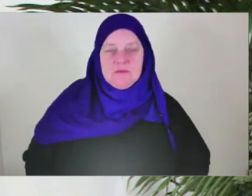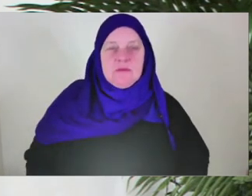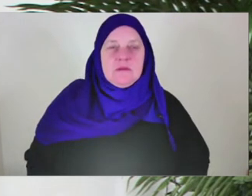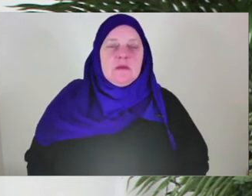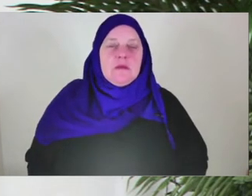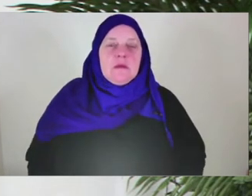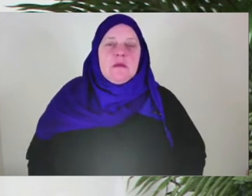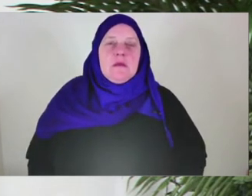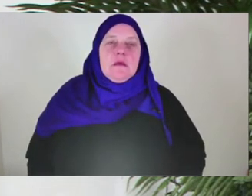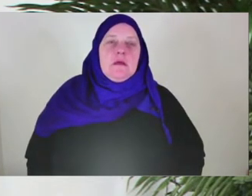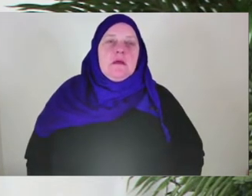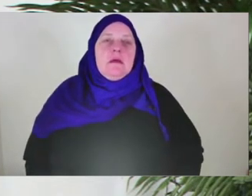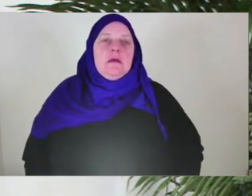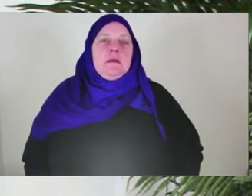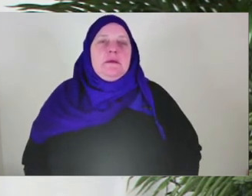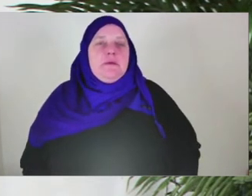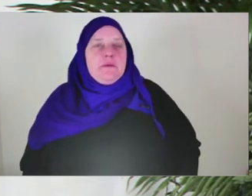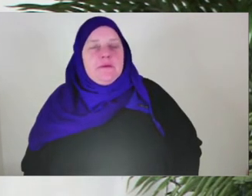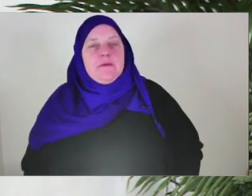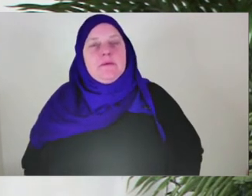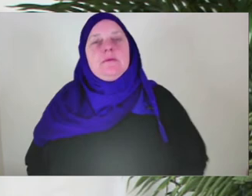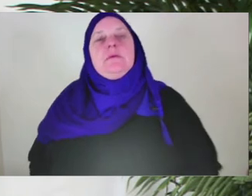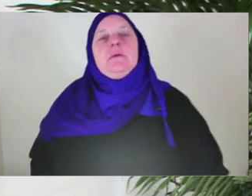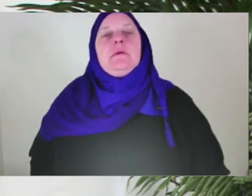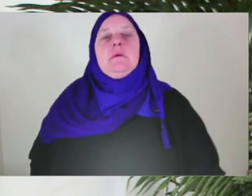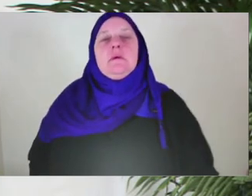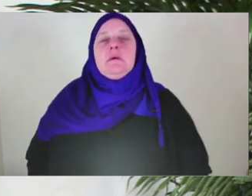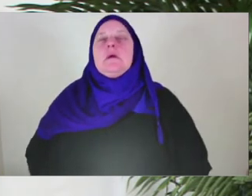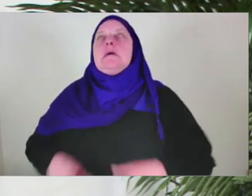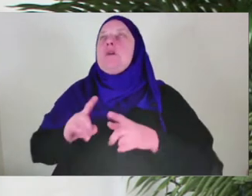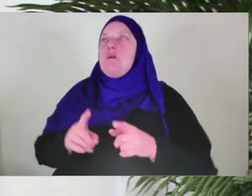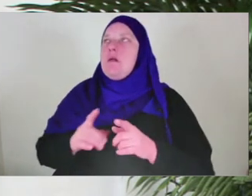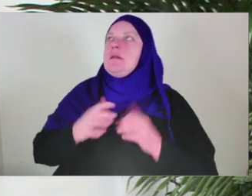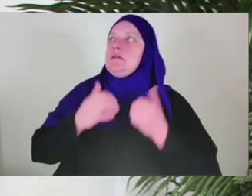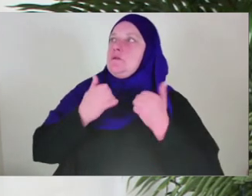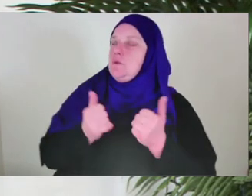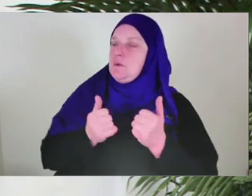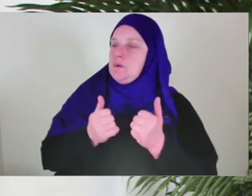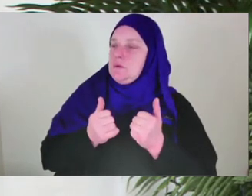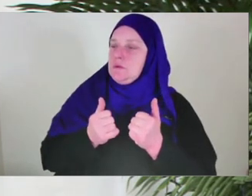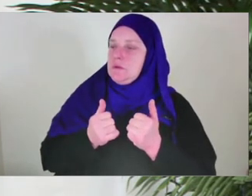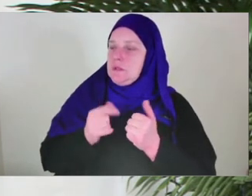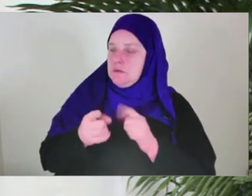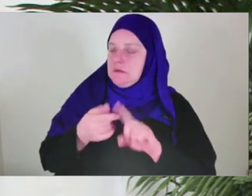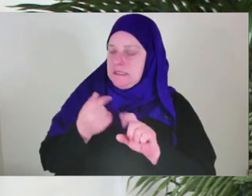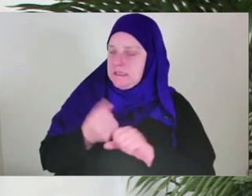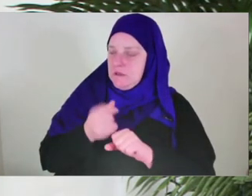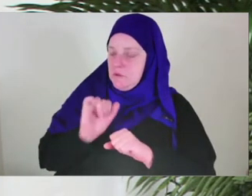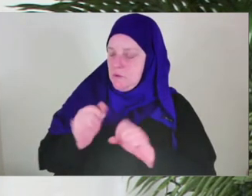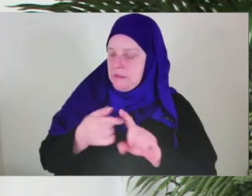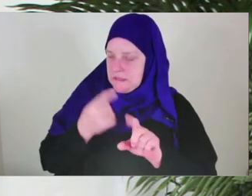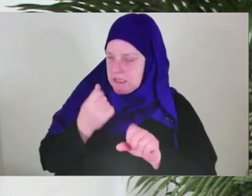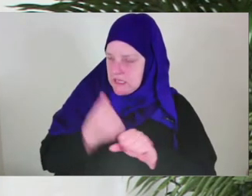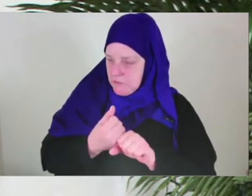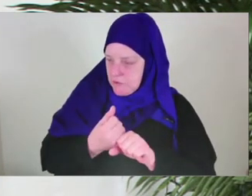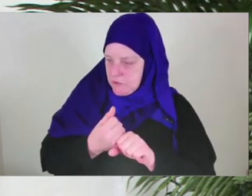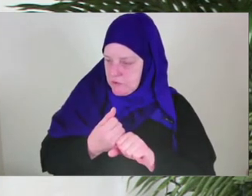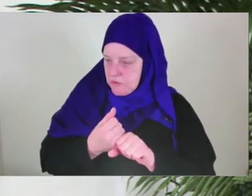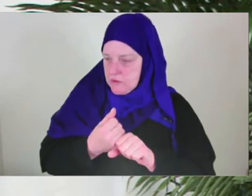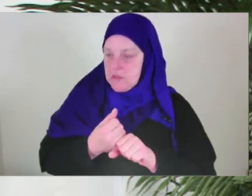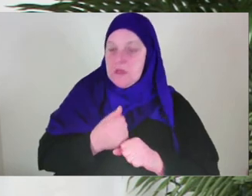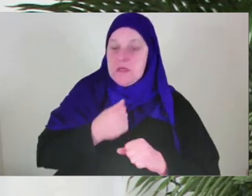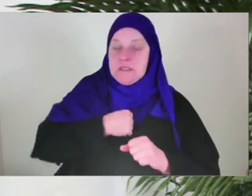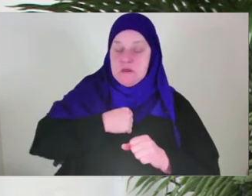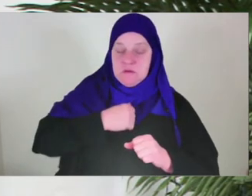once an amount has, once you've paid Khums on the amount, like in the example that you gave, that it's exempt from Khums in the future